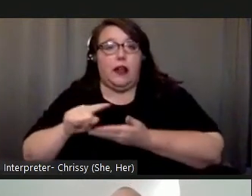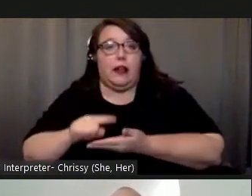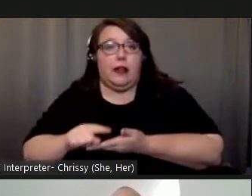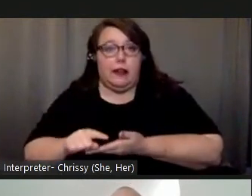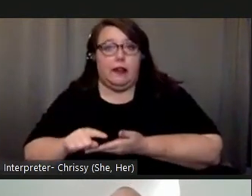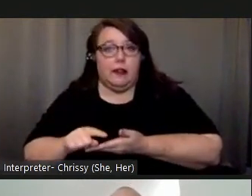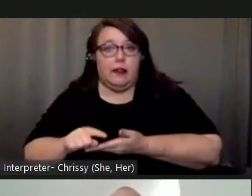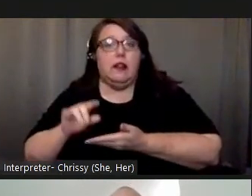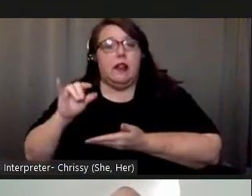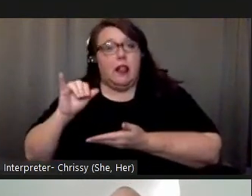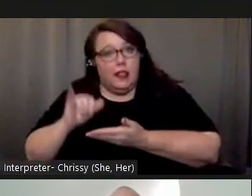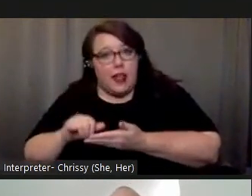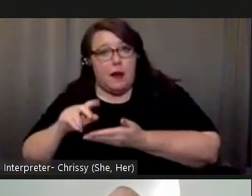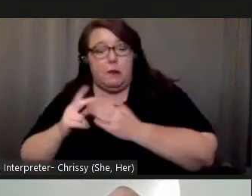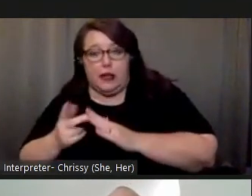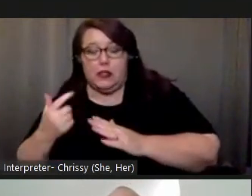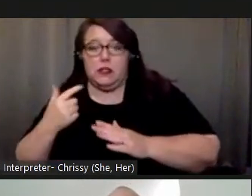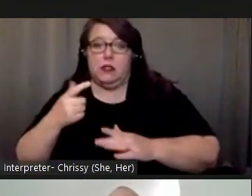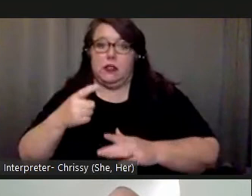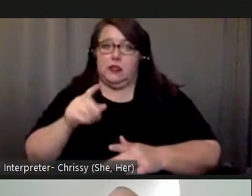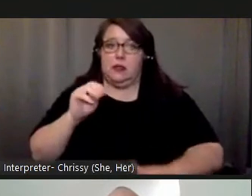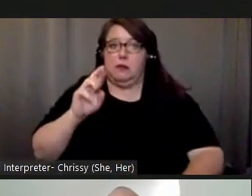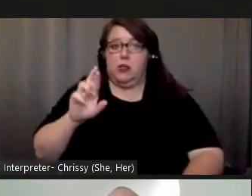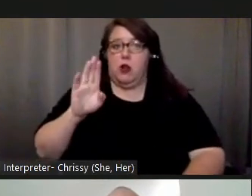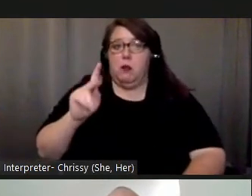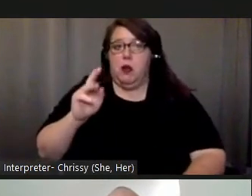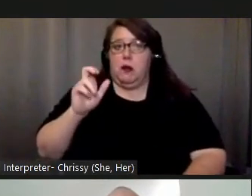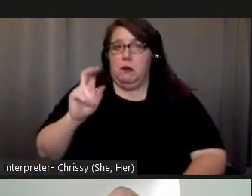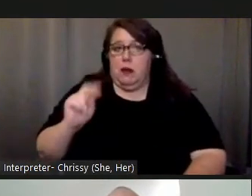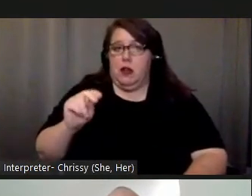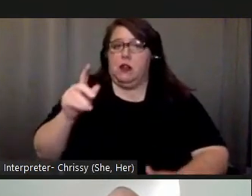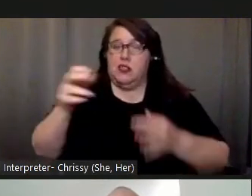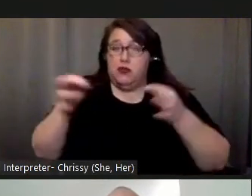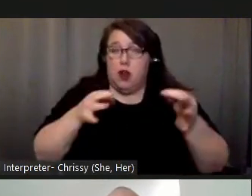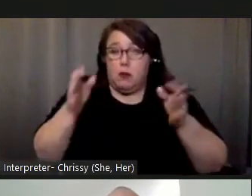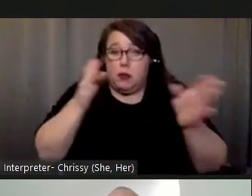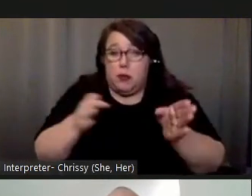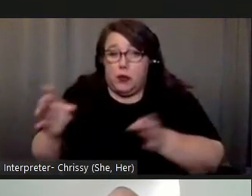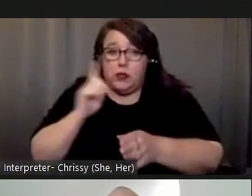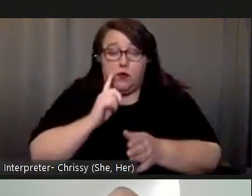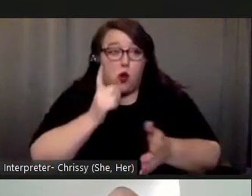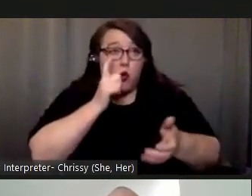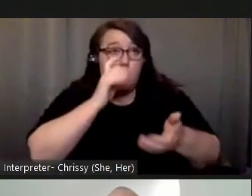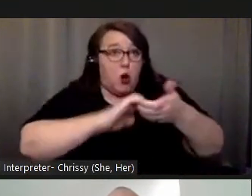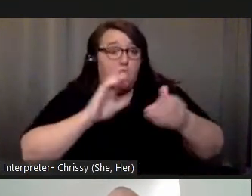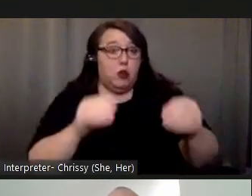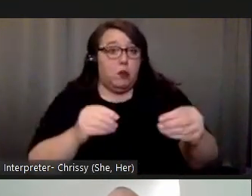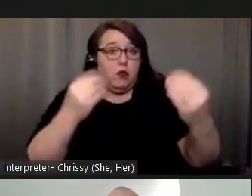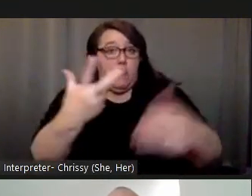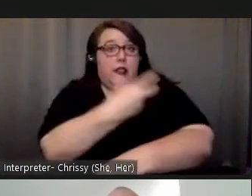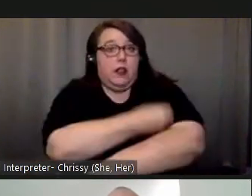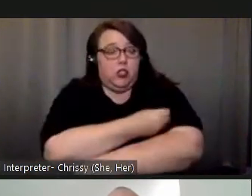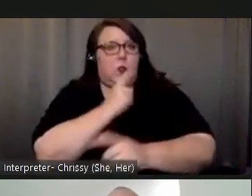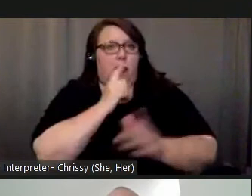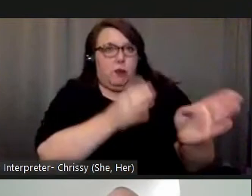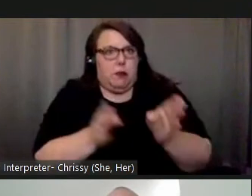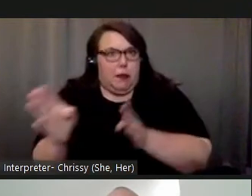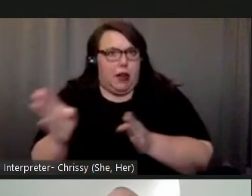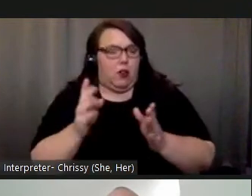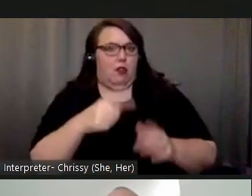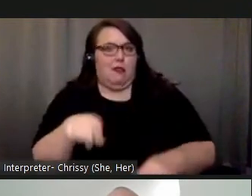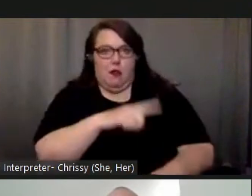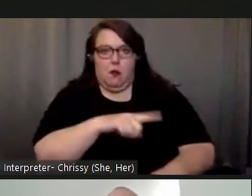kind of preparation that Mr. Bookman described earlier with our provider partners. We are working